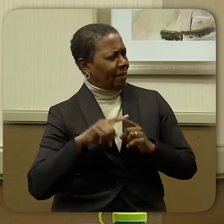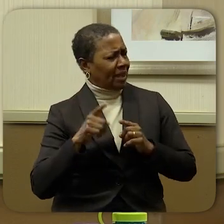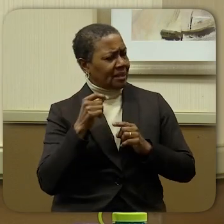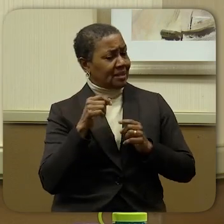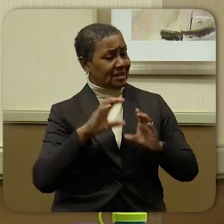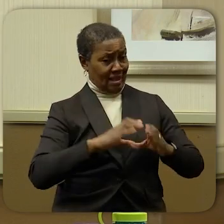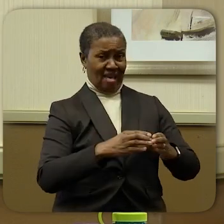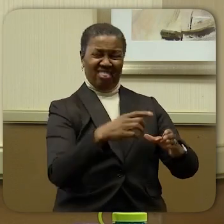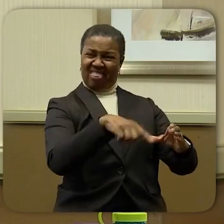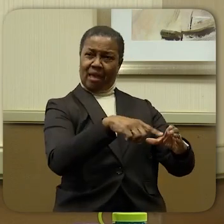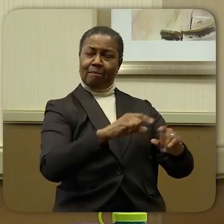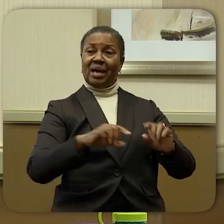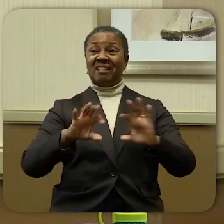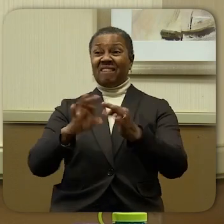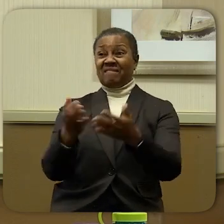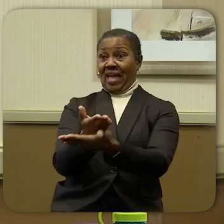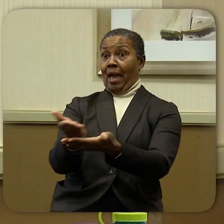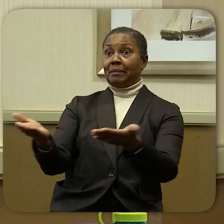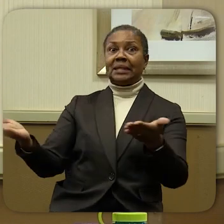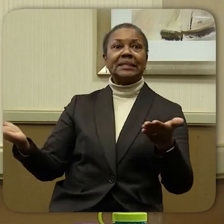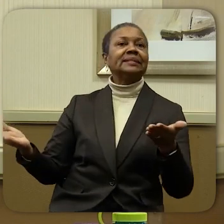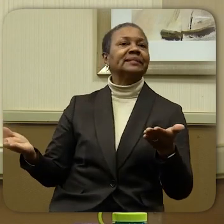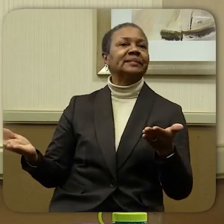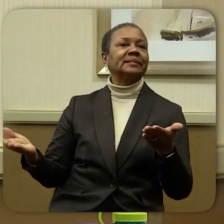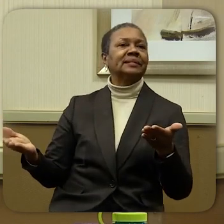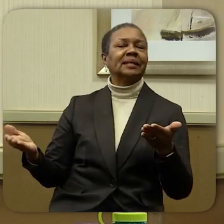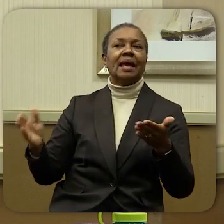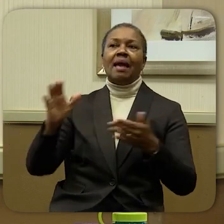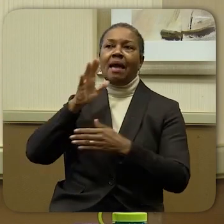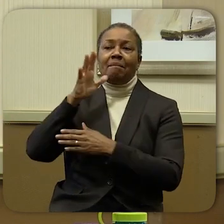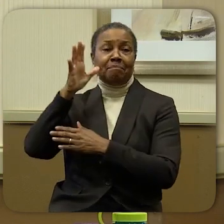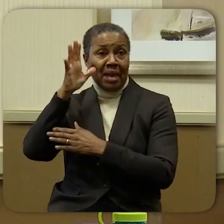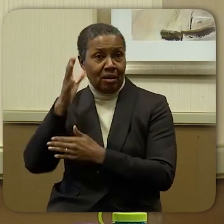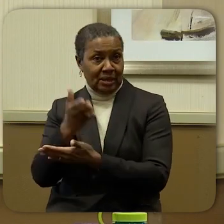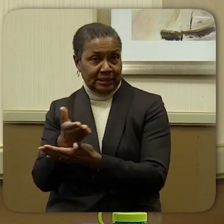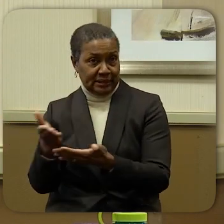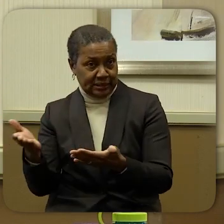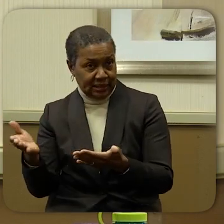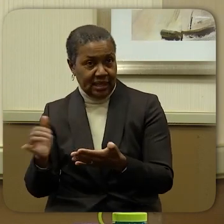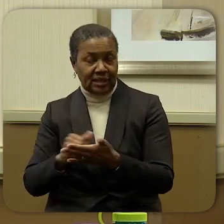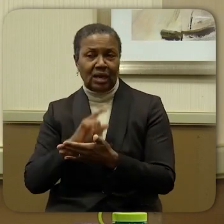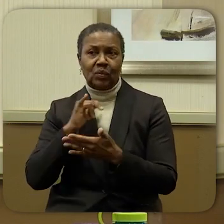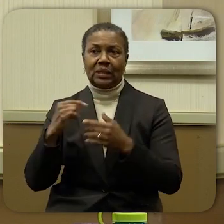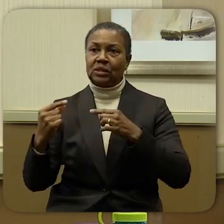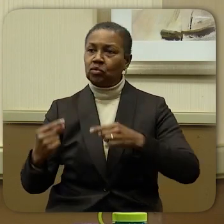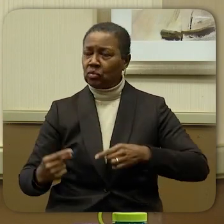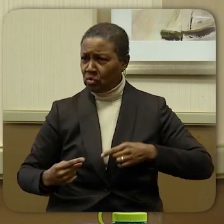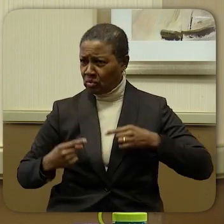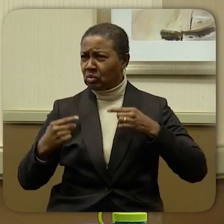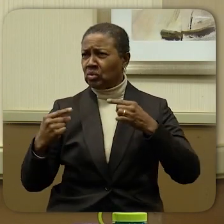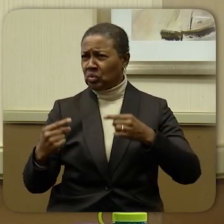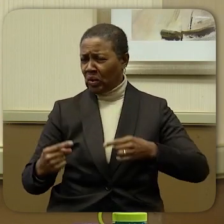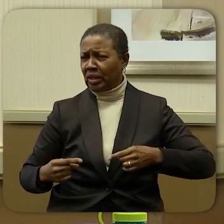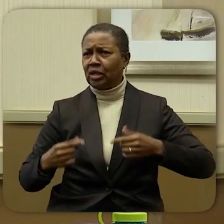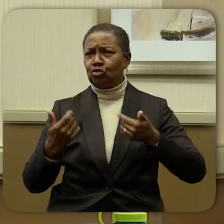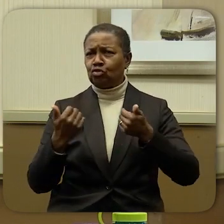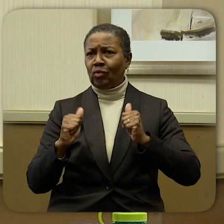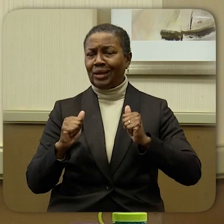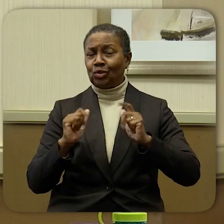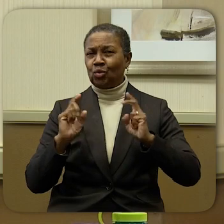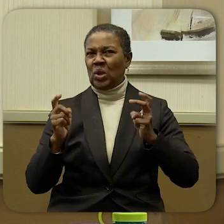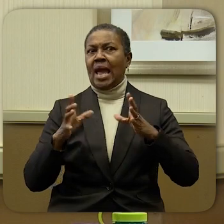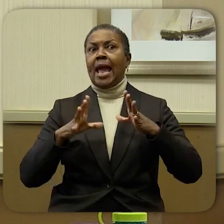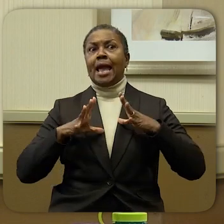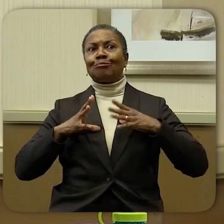them, but it's the family and the parents, that are really struggling to try to